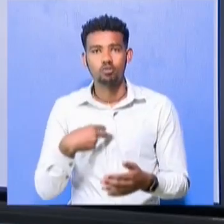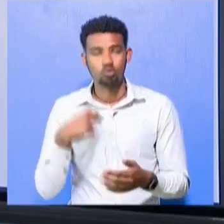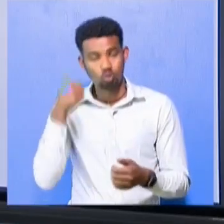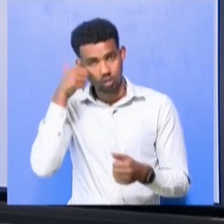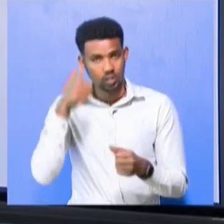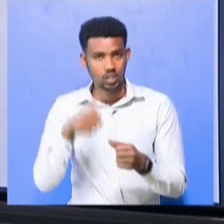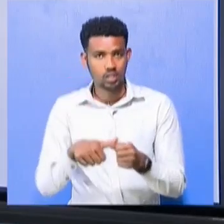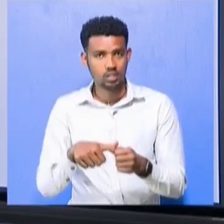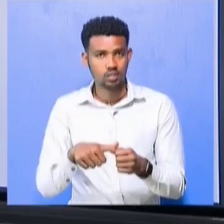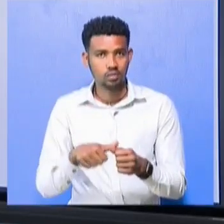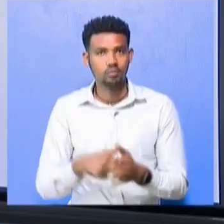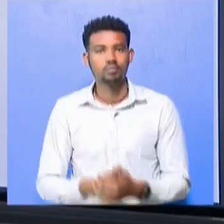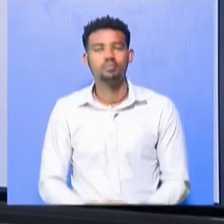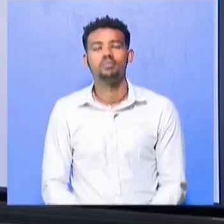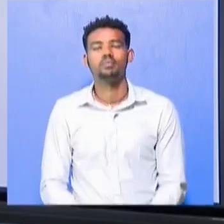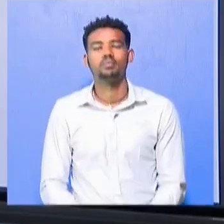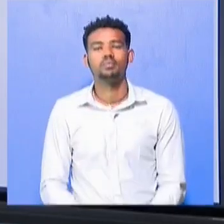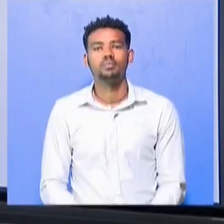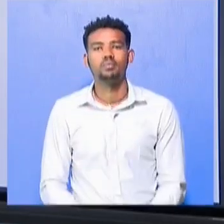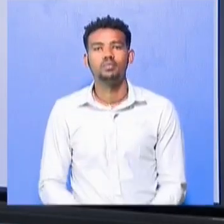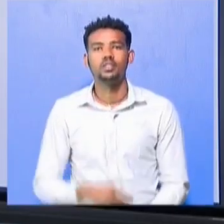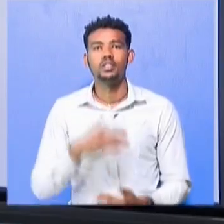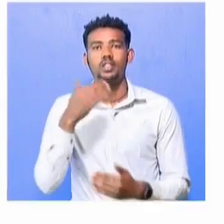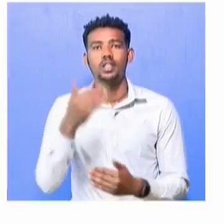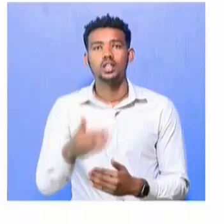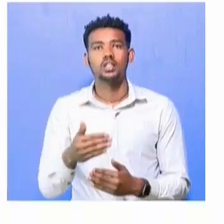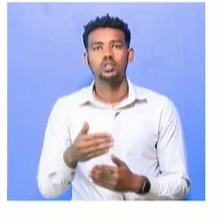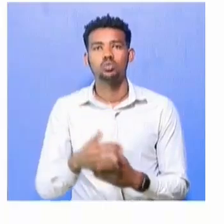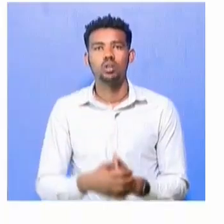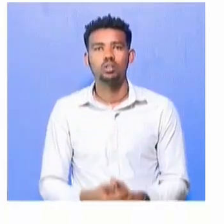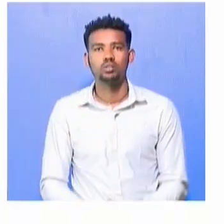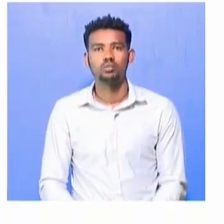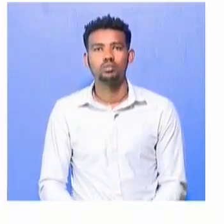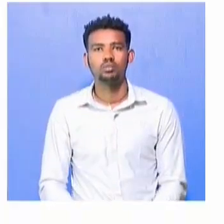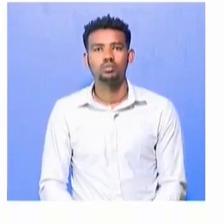to guess. And the next one is that is,